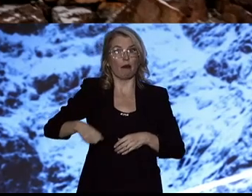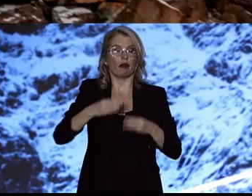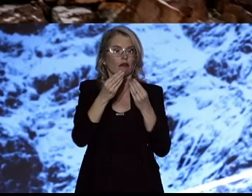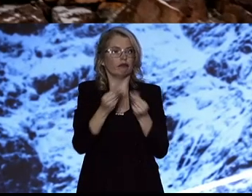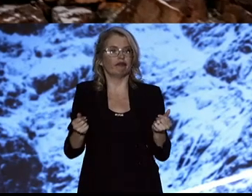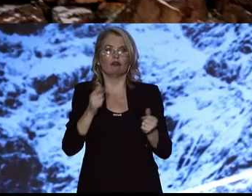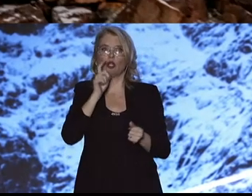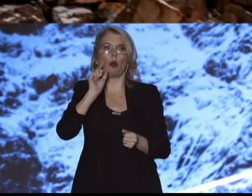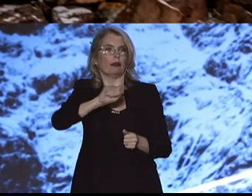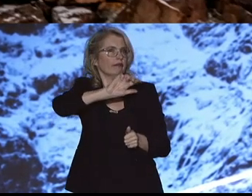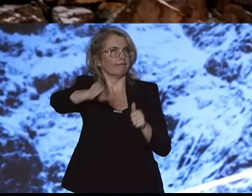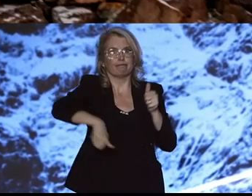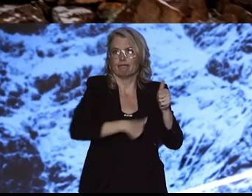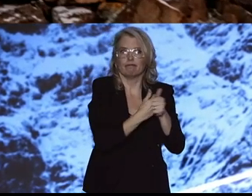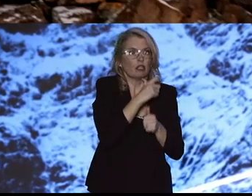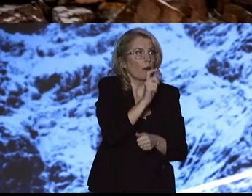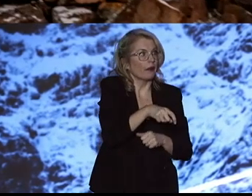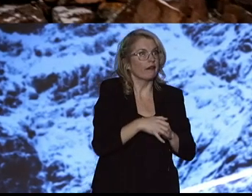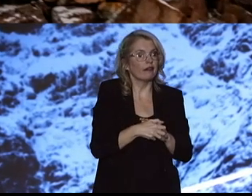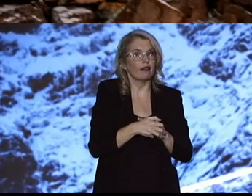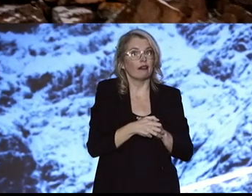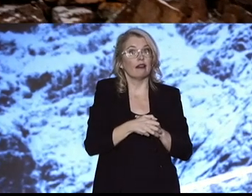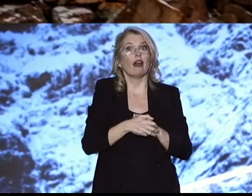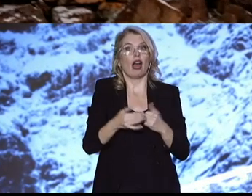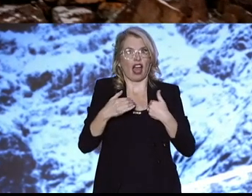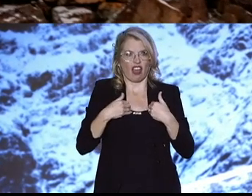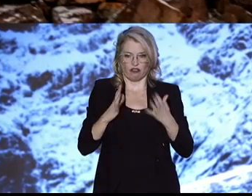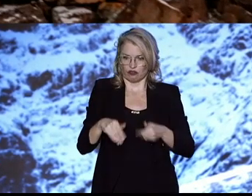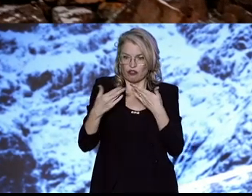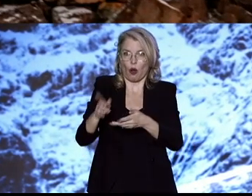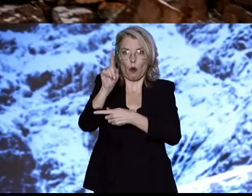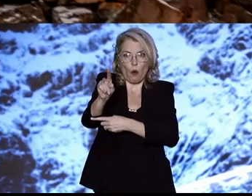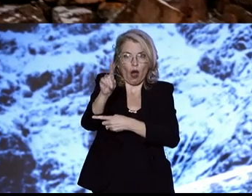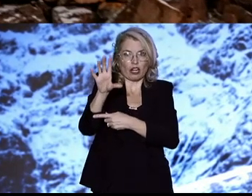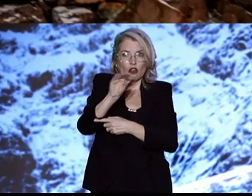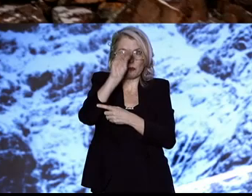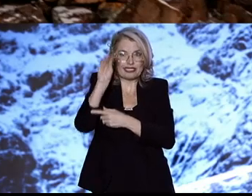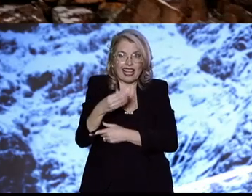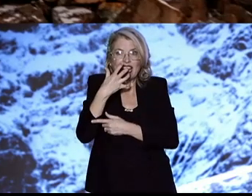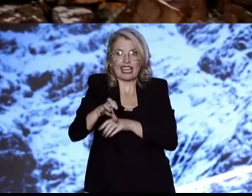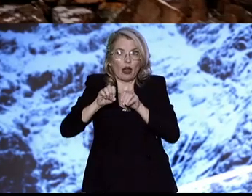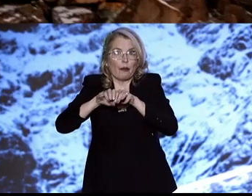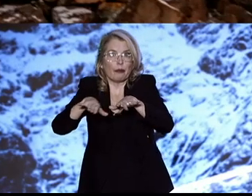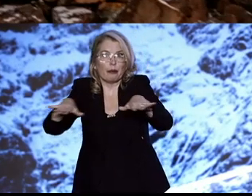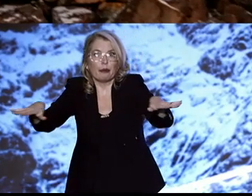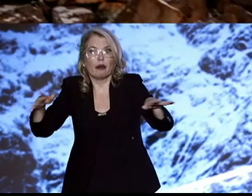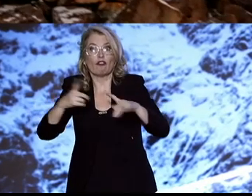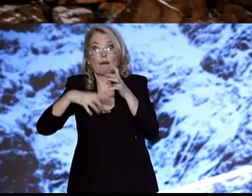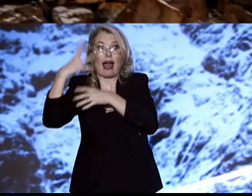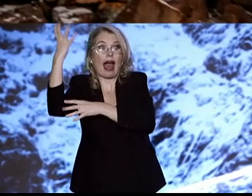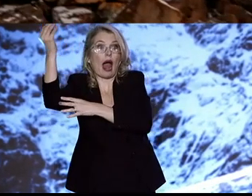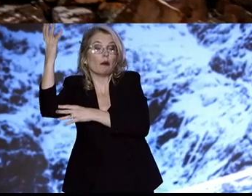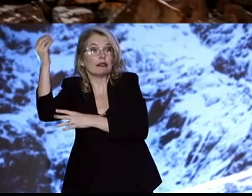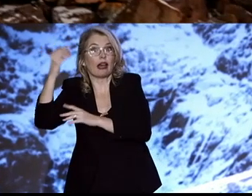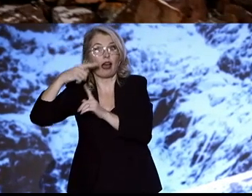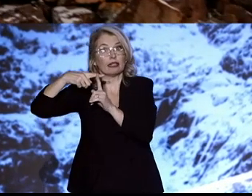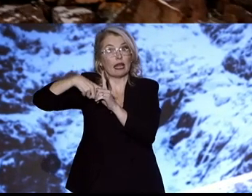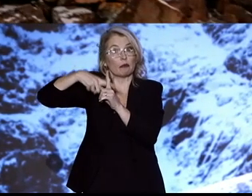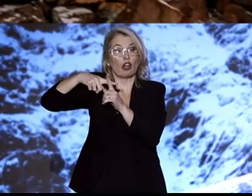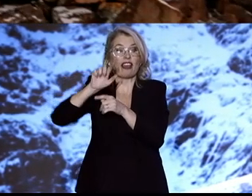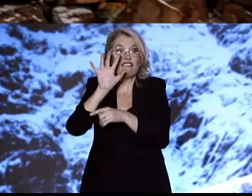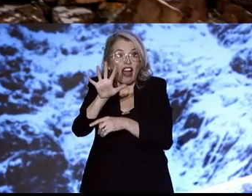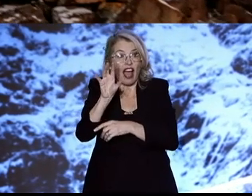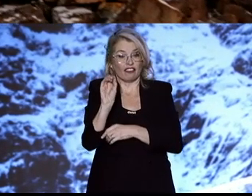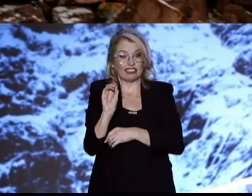eliminates this need. It provides 100% of heating capacity down to outdoor temperatures of